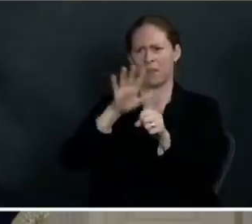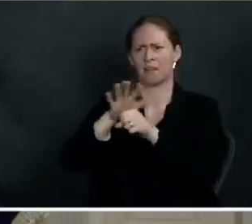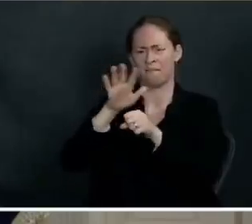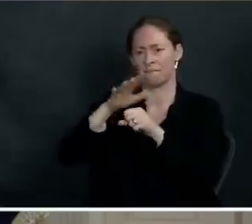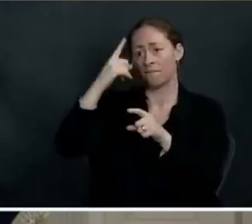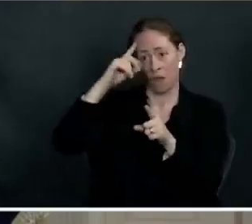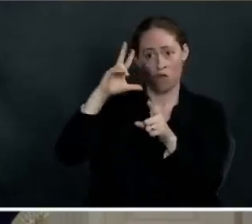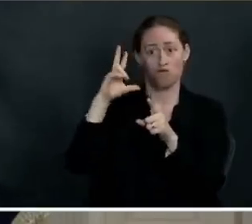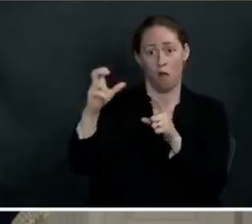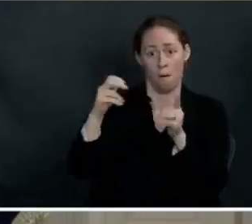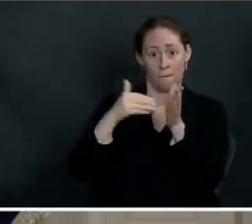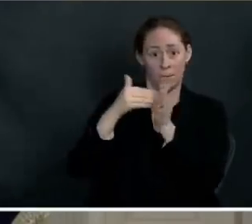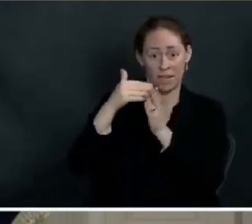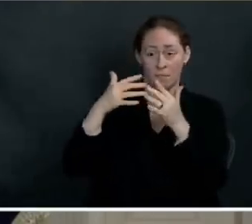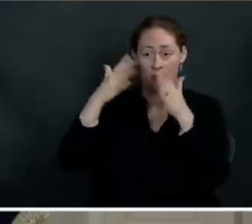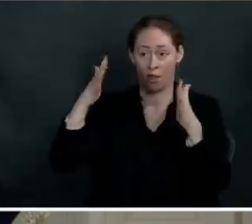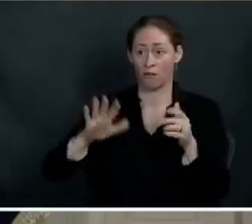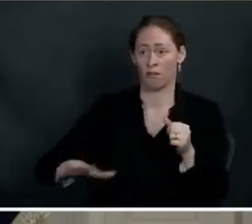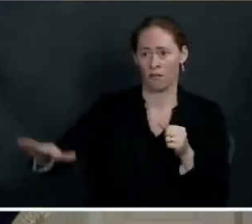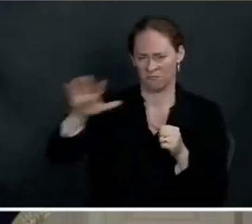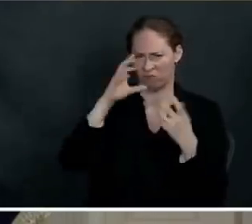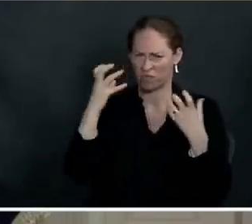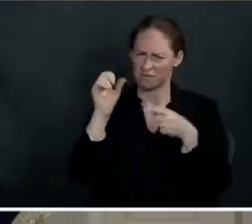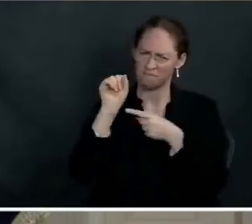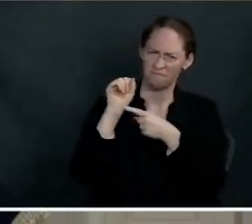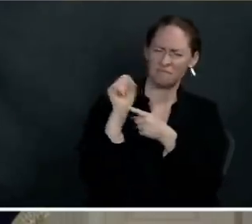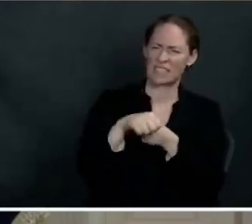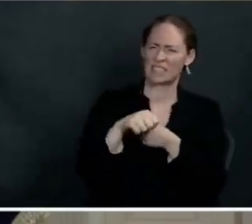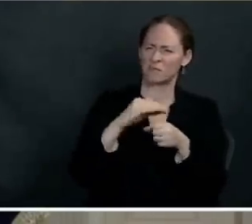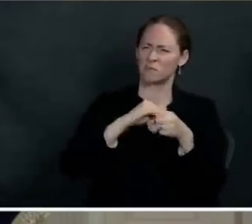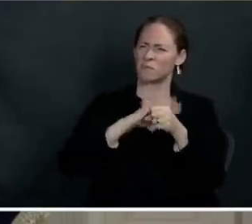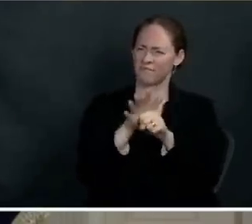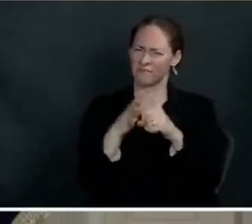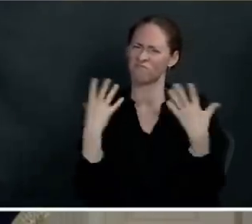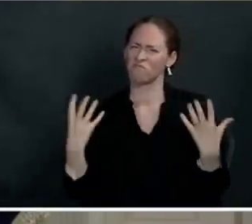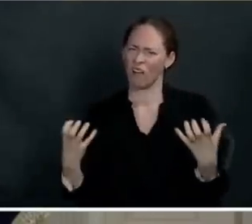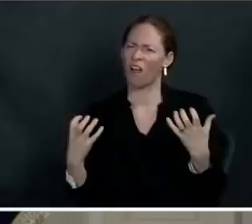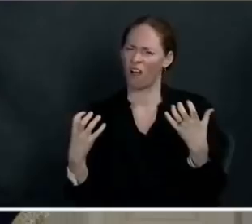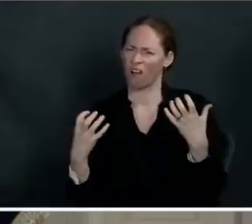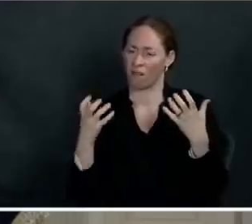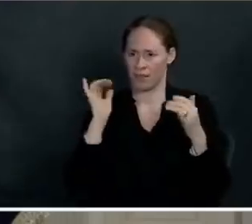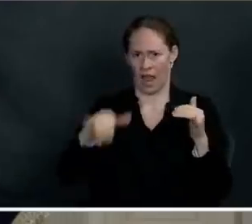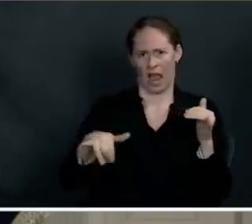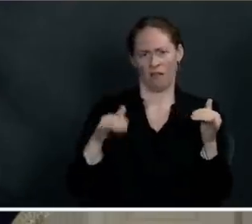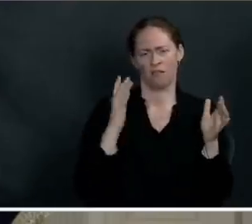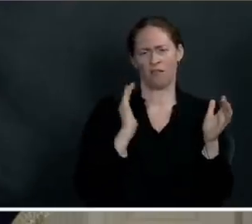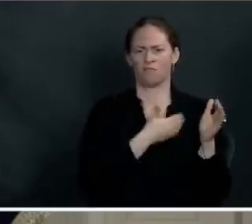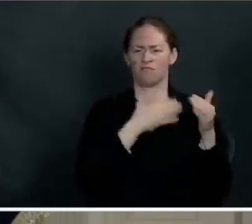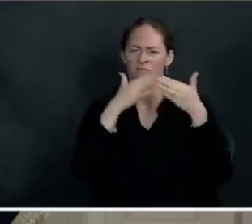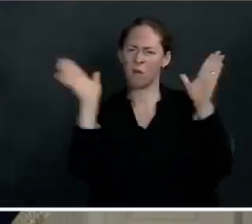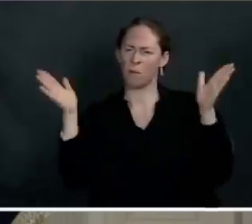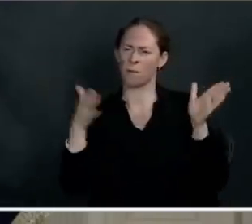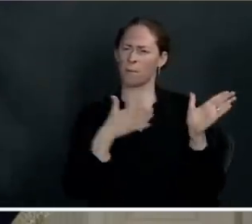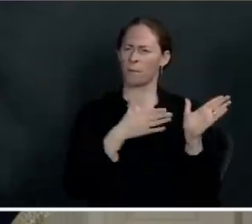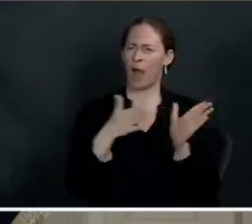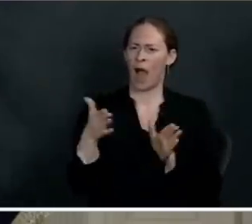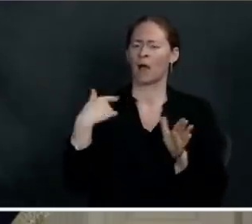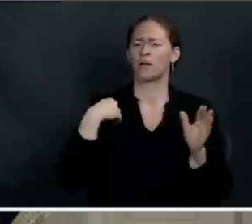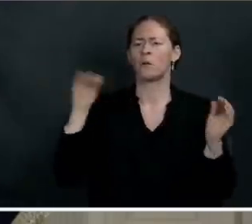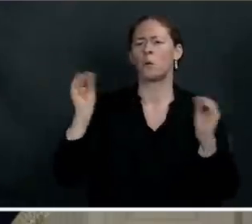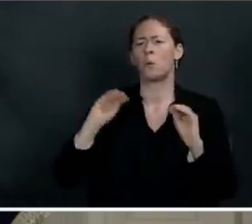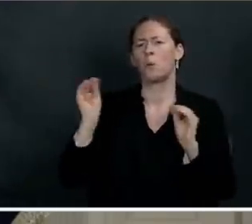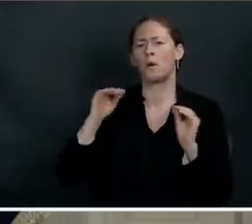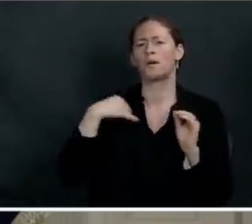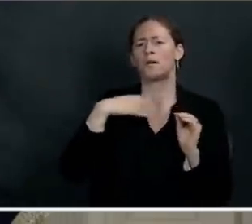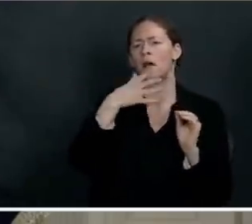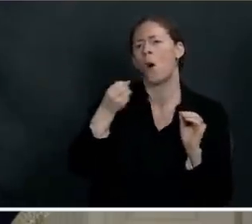Americans. And this is an aggregate plan that doesn't leave anything on the table or anything to chance, as we've